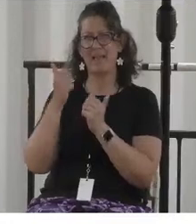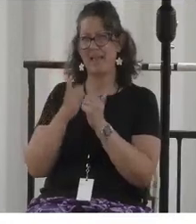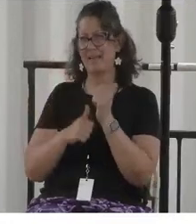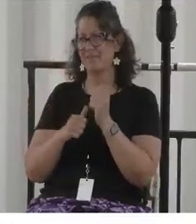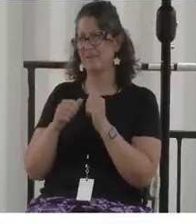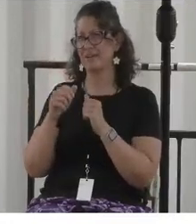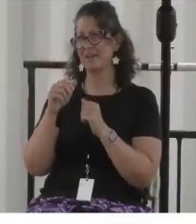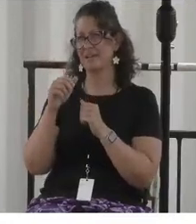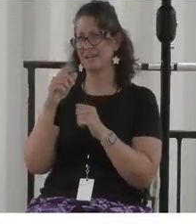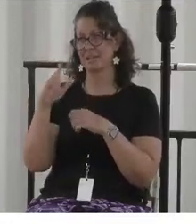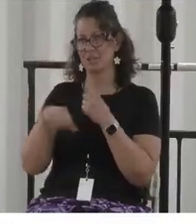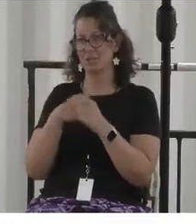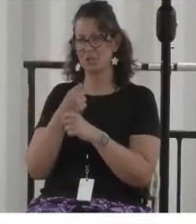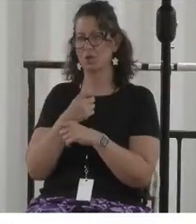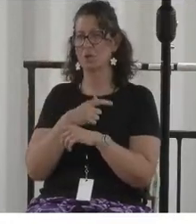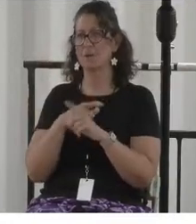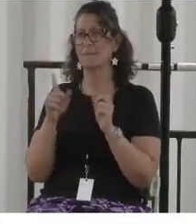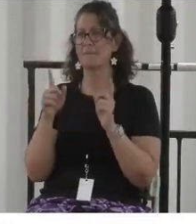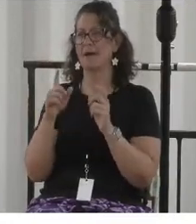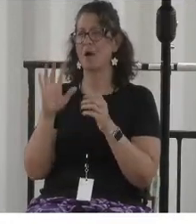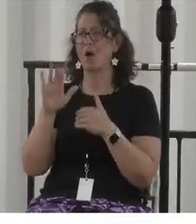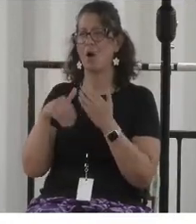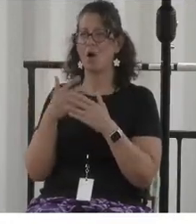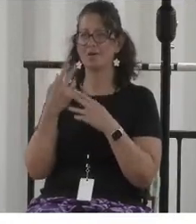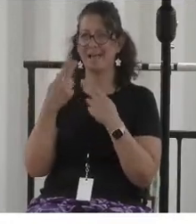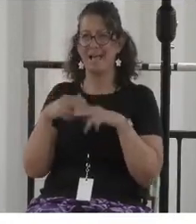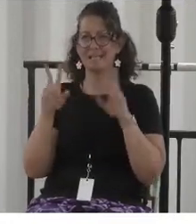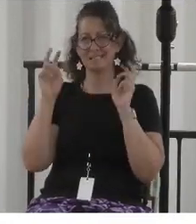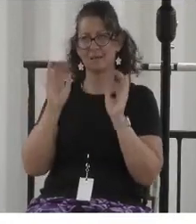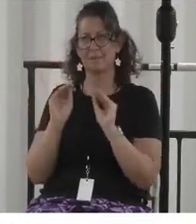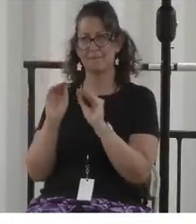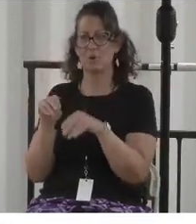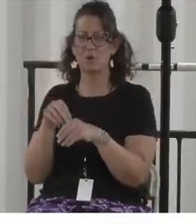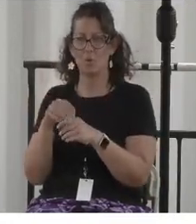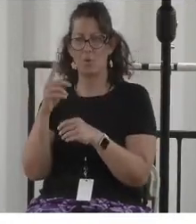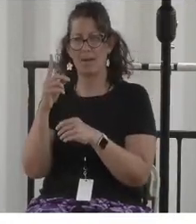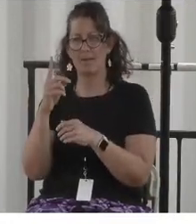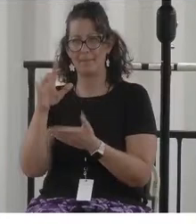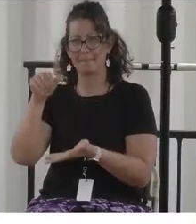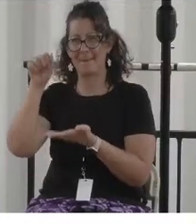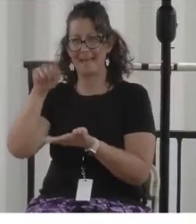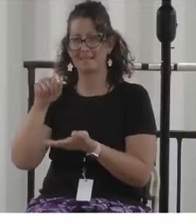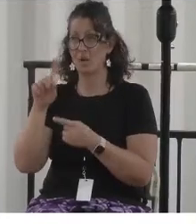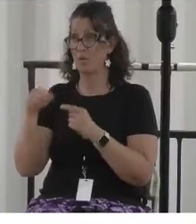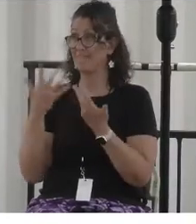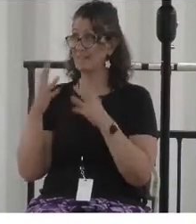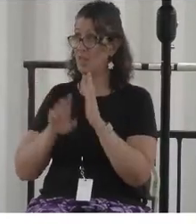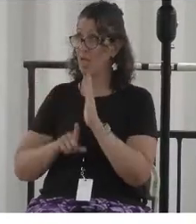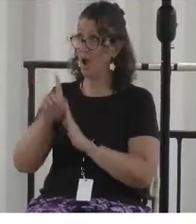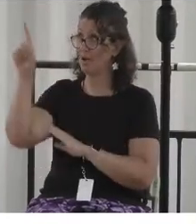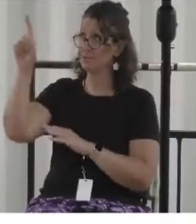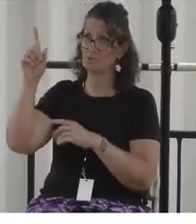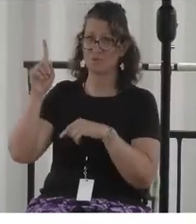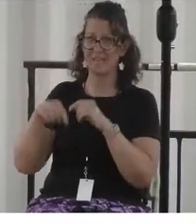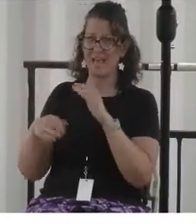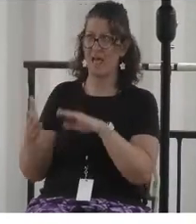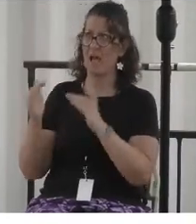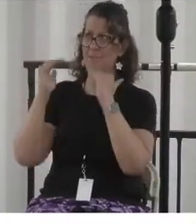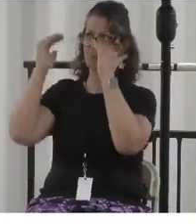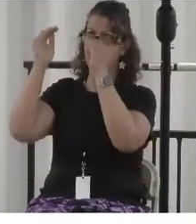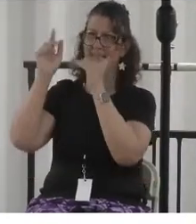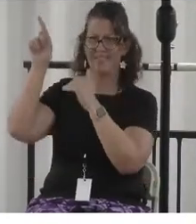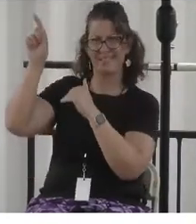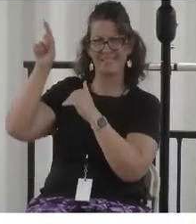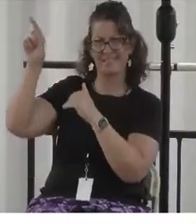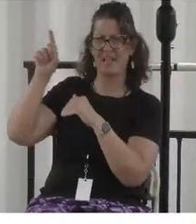now. But you're kind of putting all your eggs in one basket, and once it's launched, you can't do anything to upgrade what's up there other than, you know, a software patch